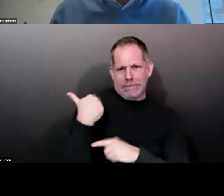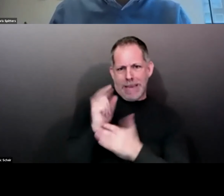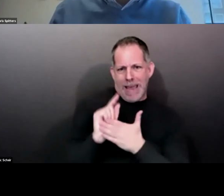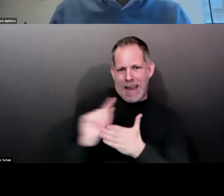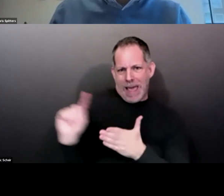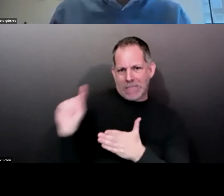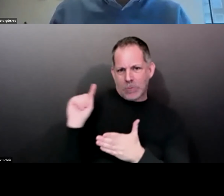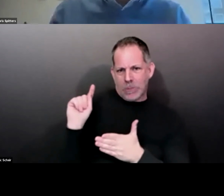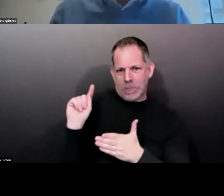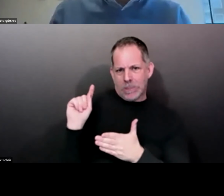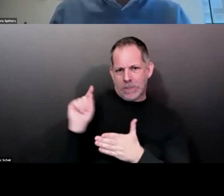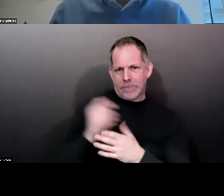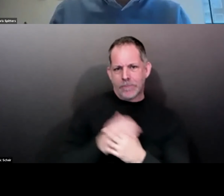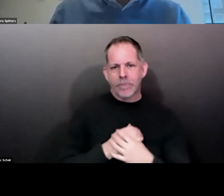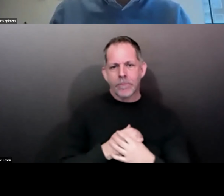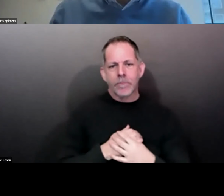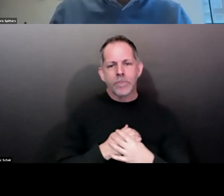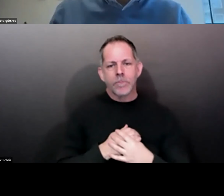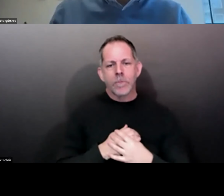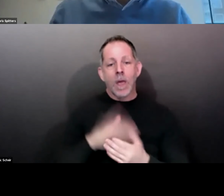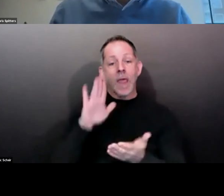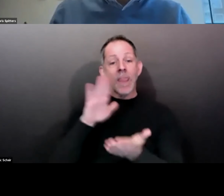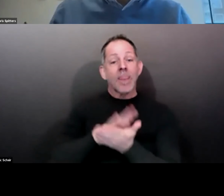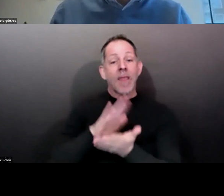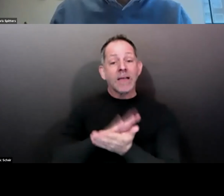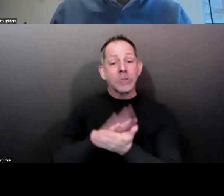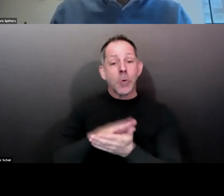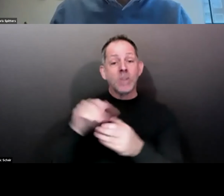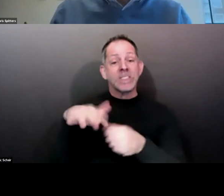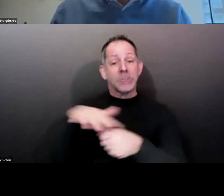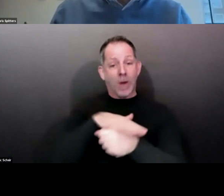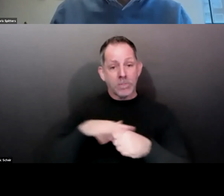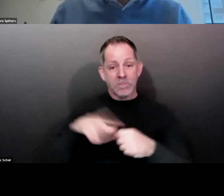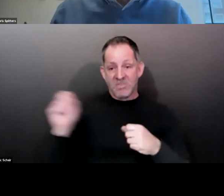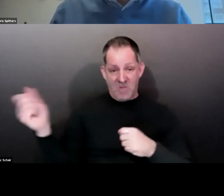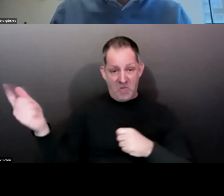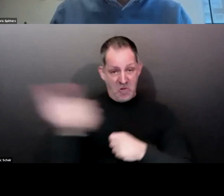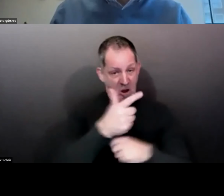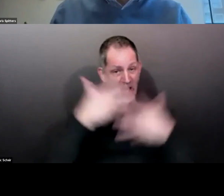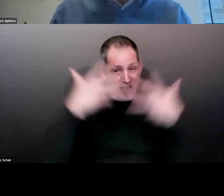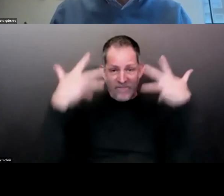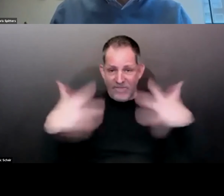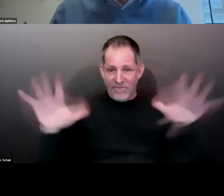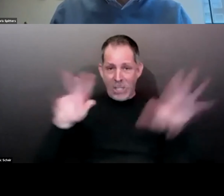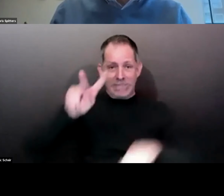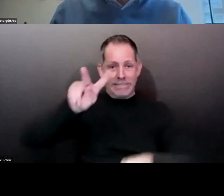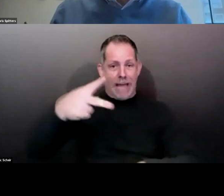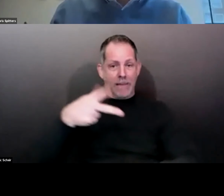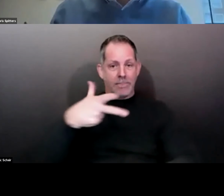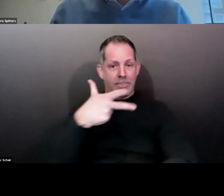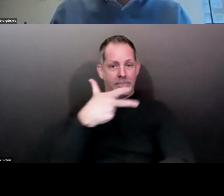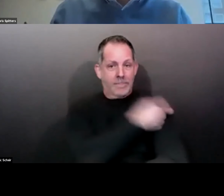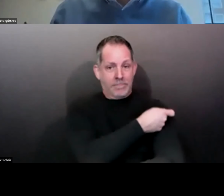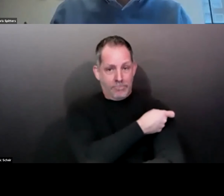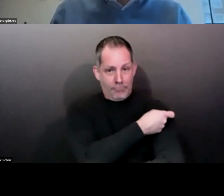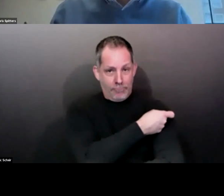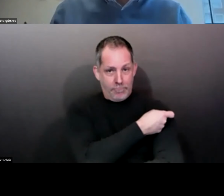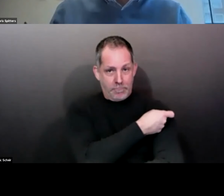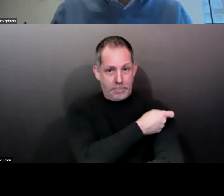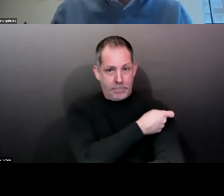have now been vaccinated and had their second dose as well. We're also going to get geared up